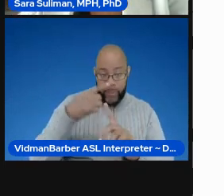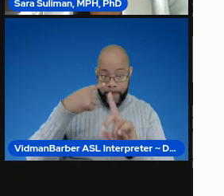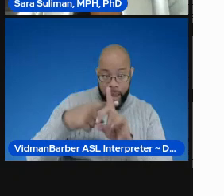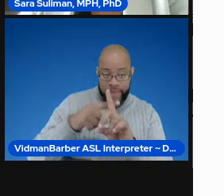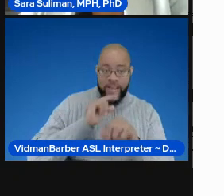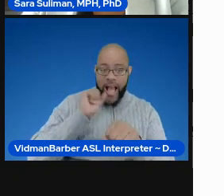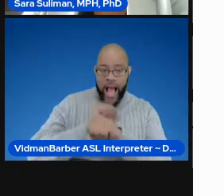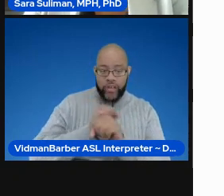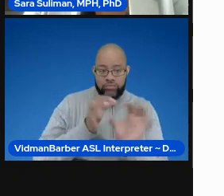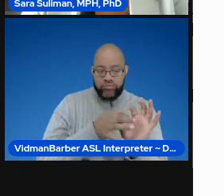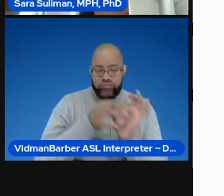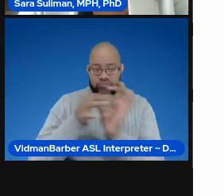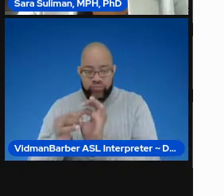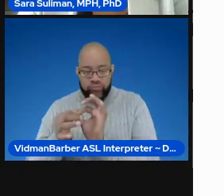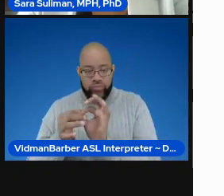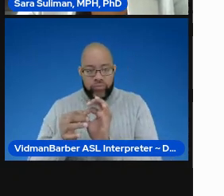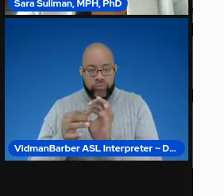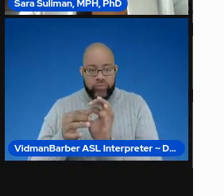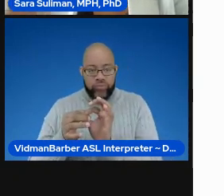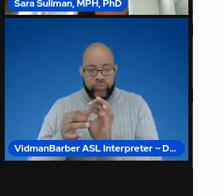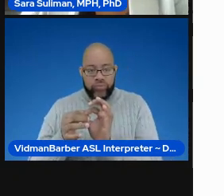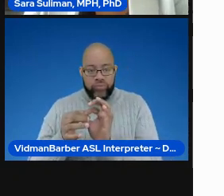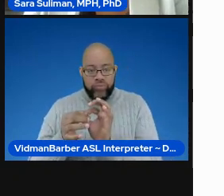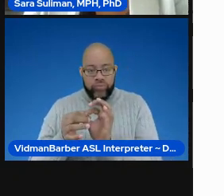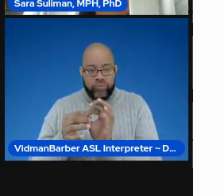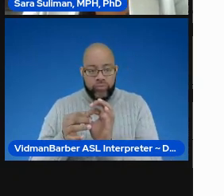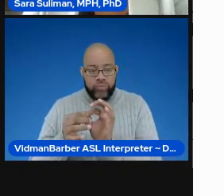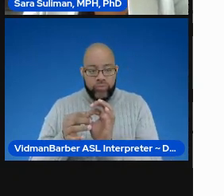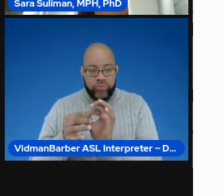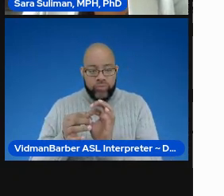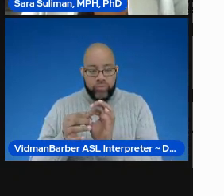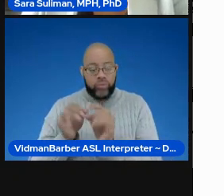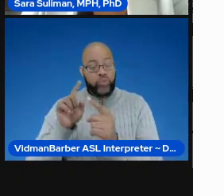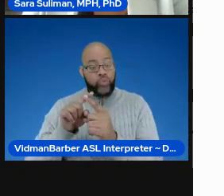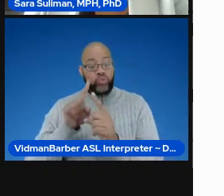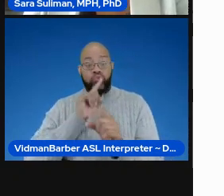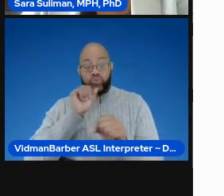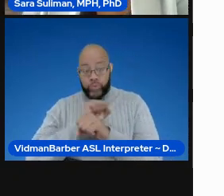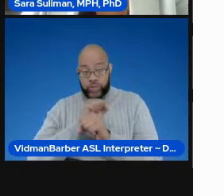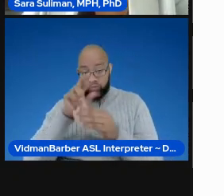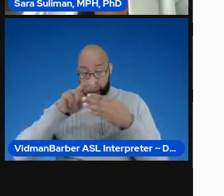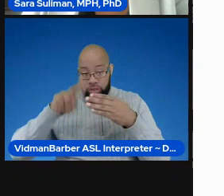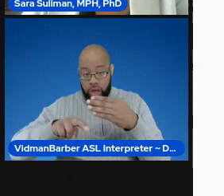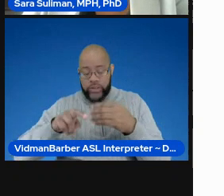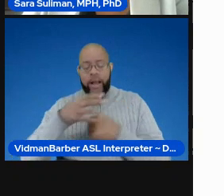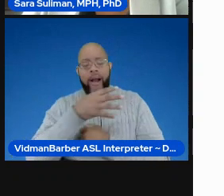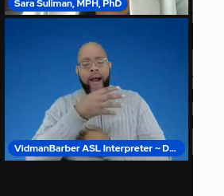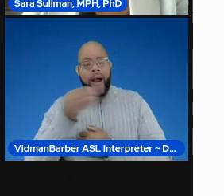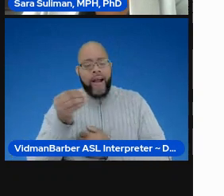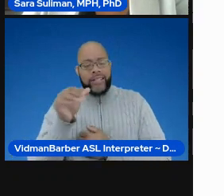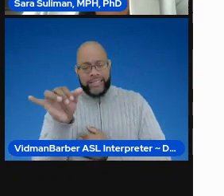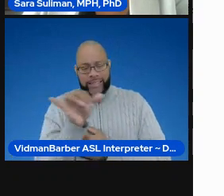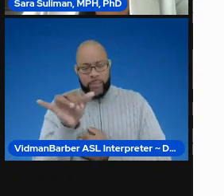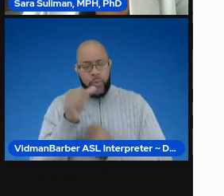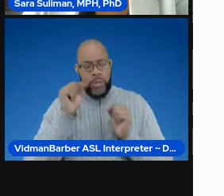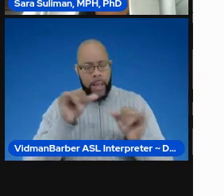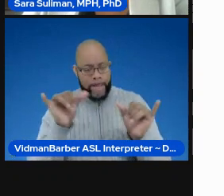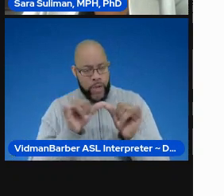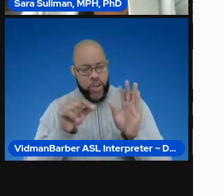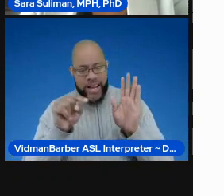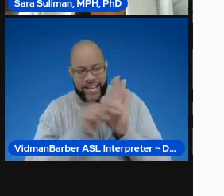actually correspond to a true result. And similarly, we can measure